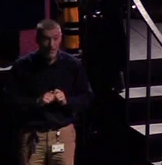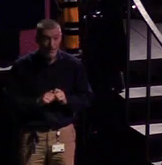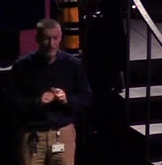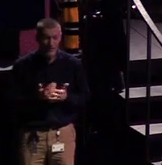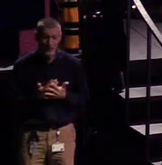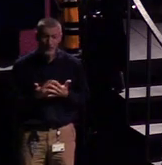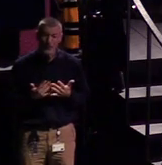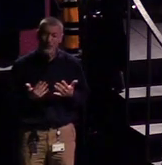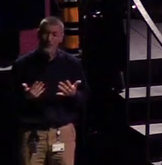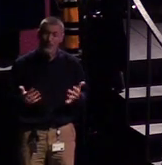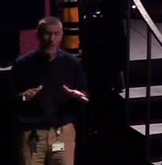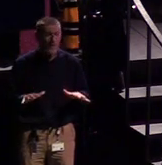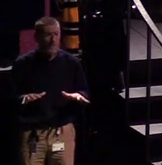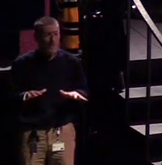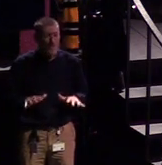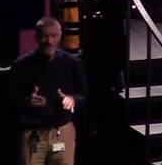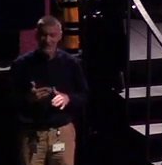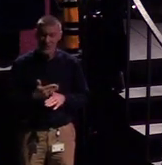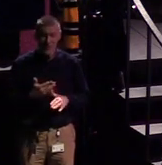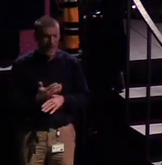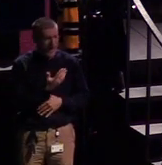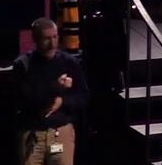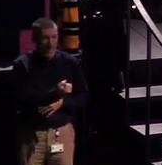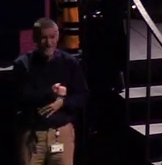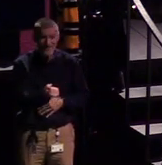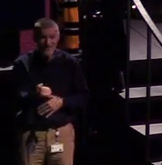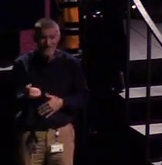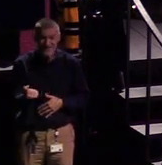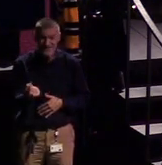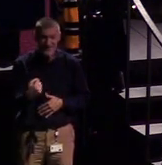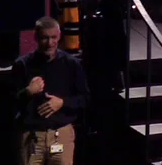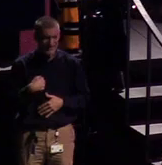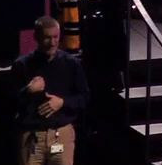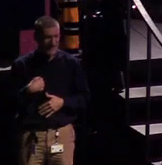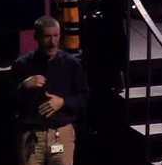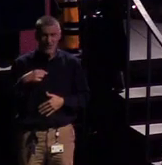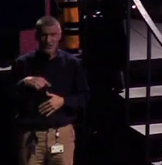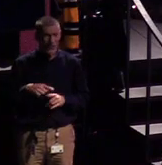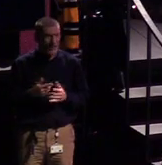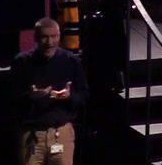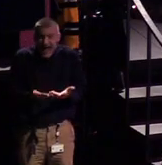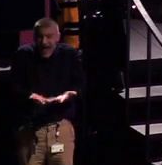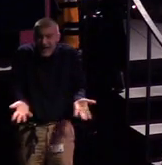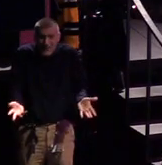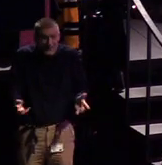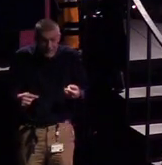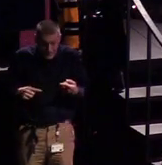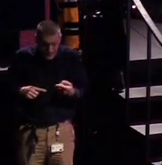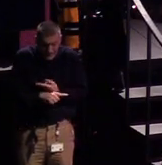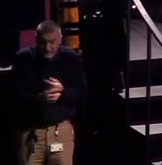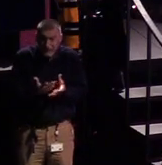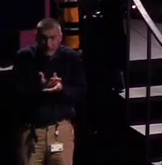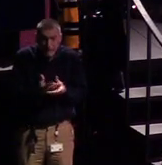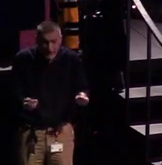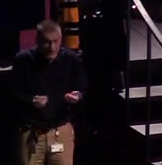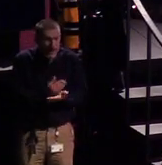much amazing work out there and I don't want anyone to miss out because of preconceptions